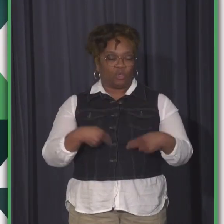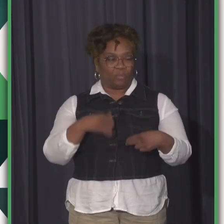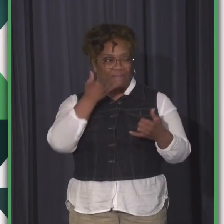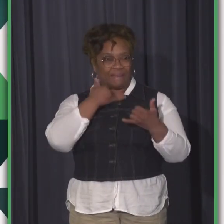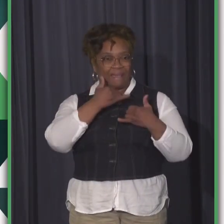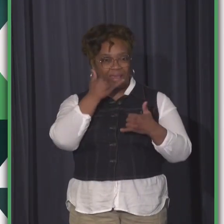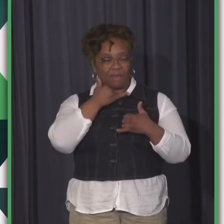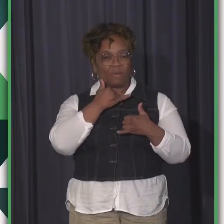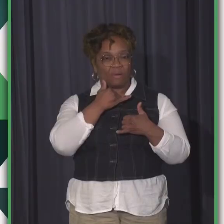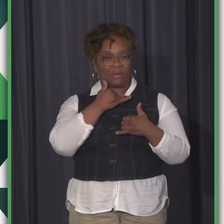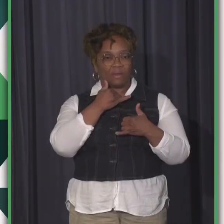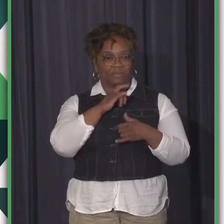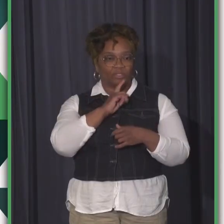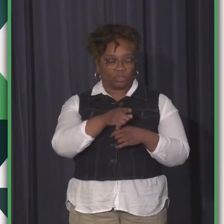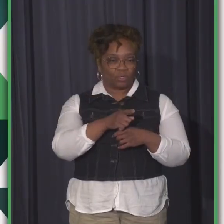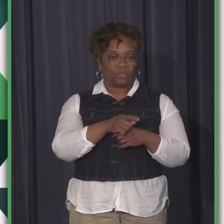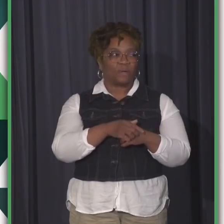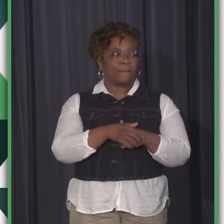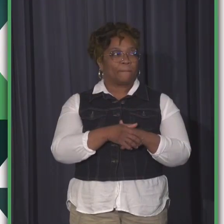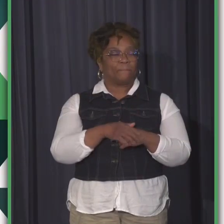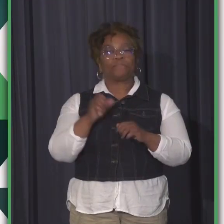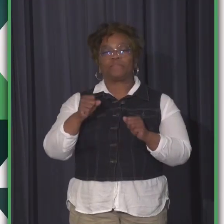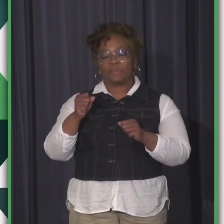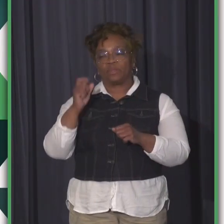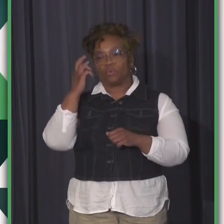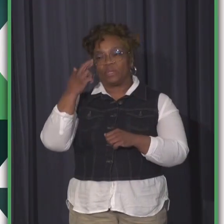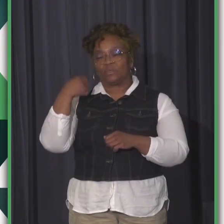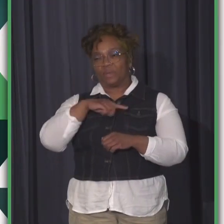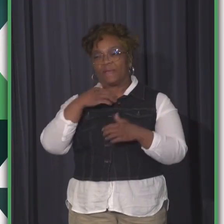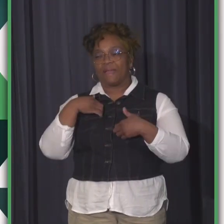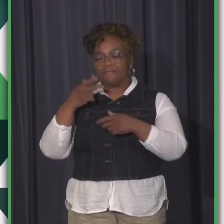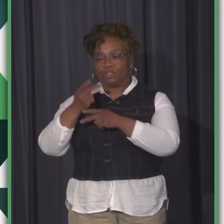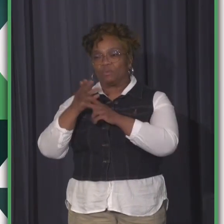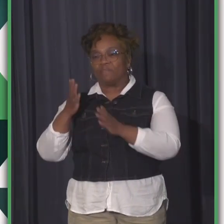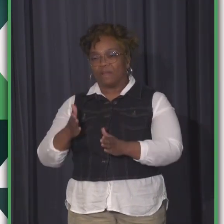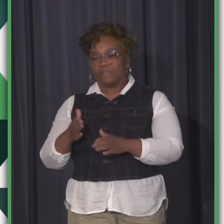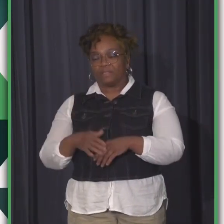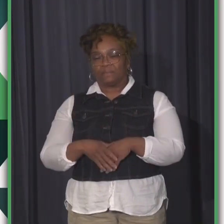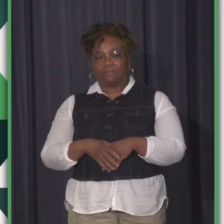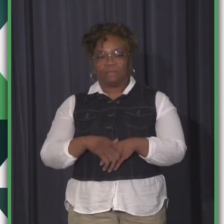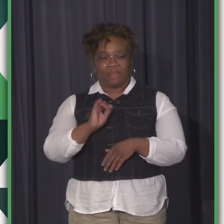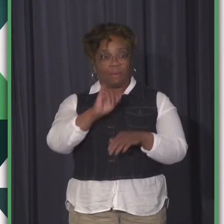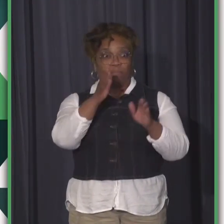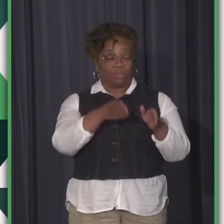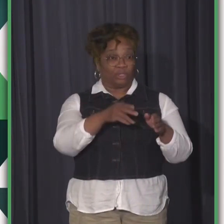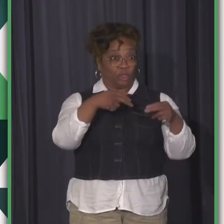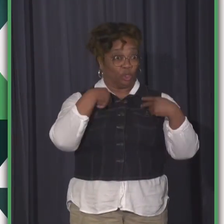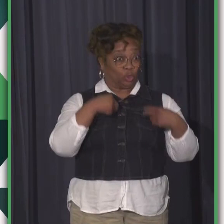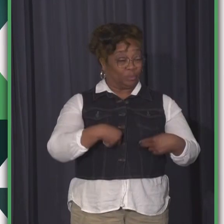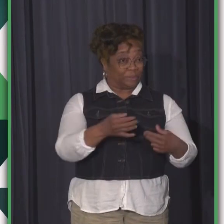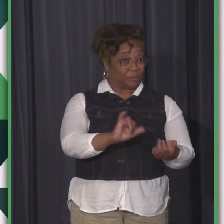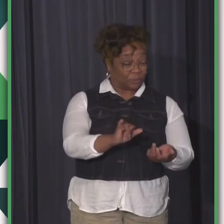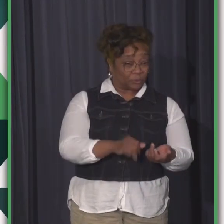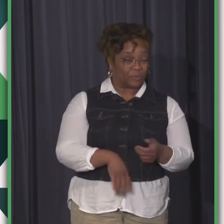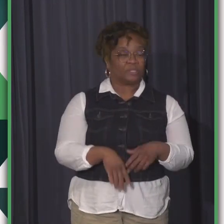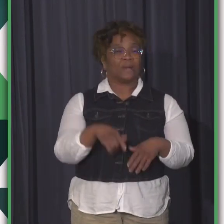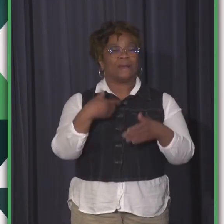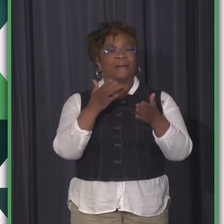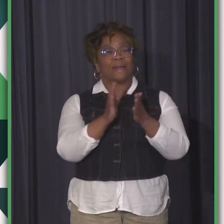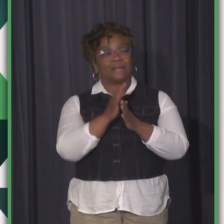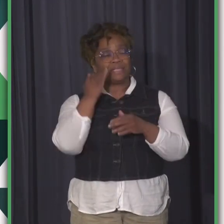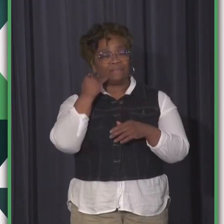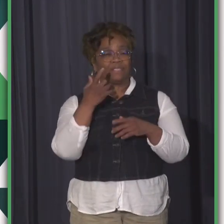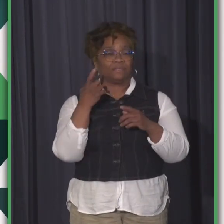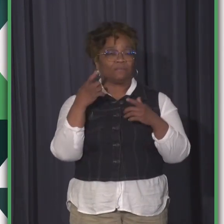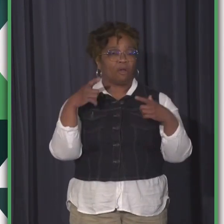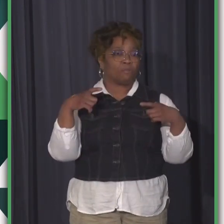cause gaps. well, that's why we have the supervisor's review to confirm. Human at the end of the day. That's true. That's true. So that's why I'm asking: is it automated? If it is